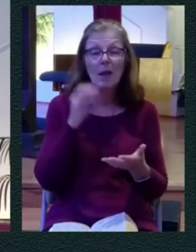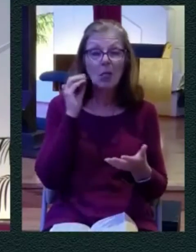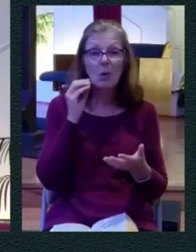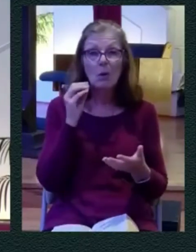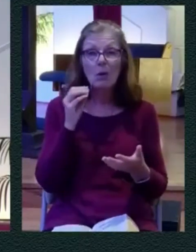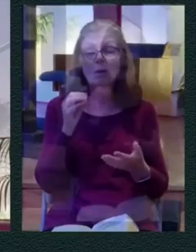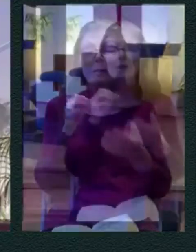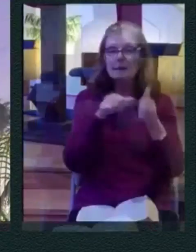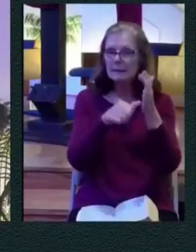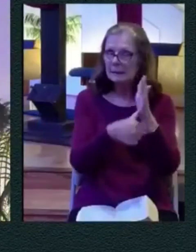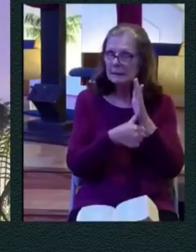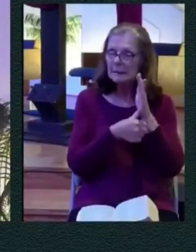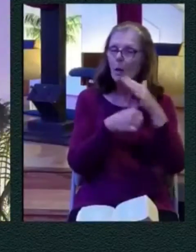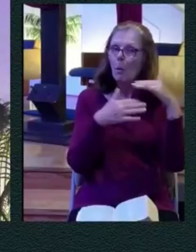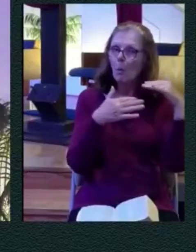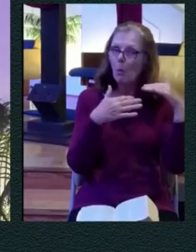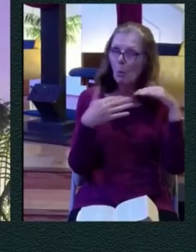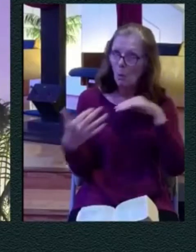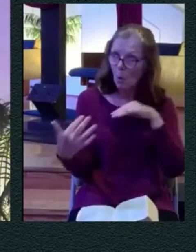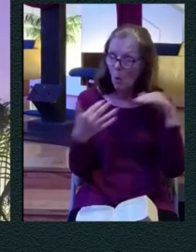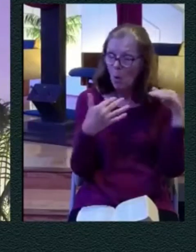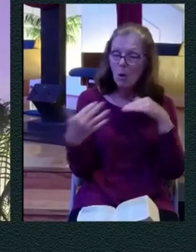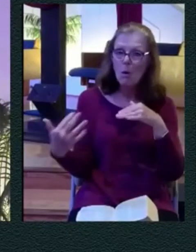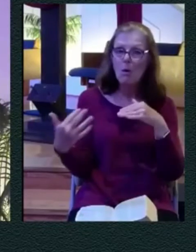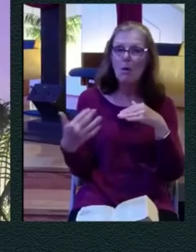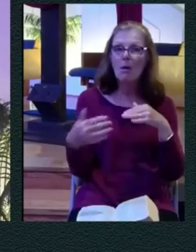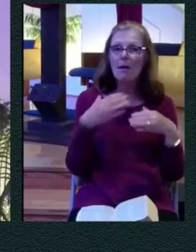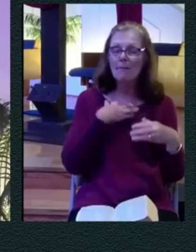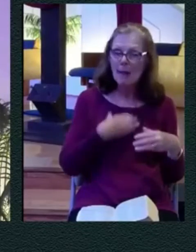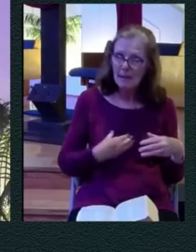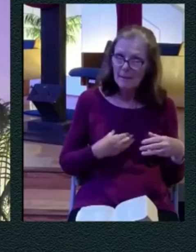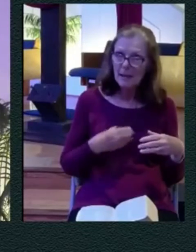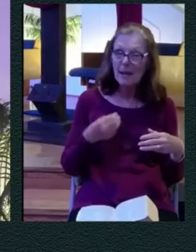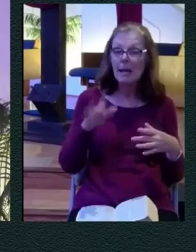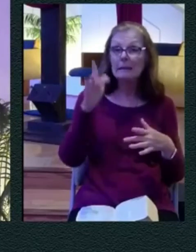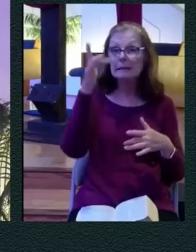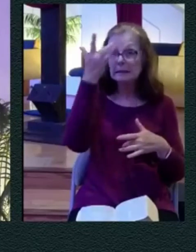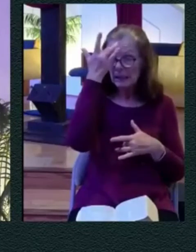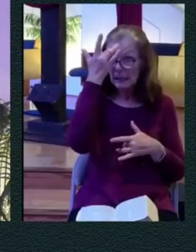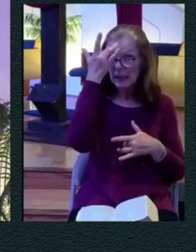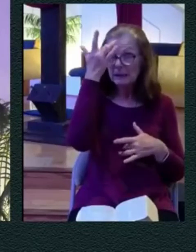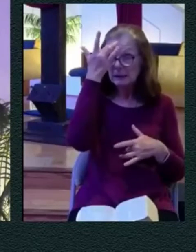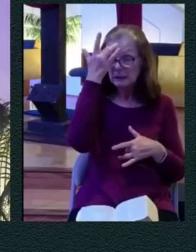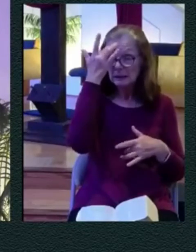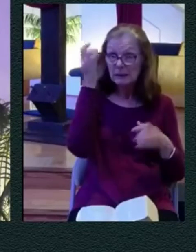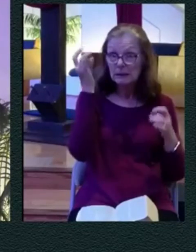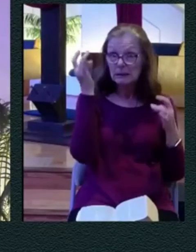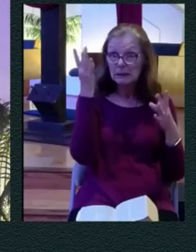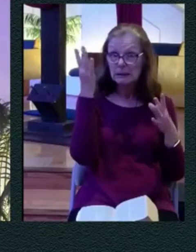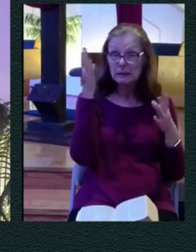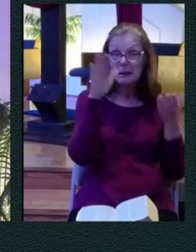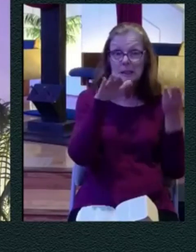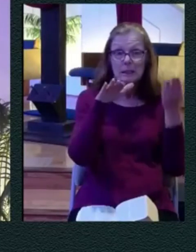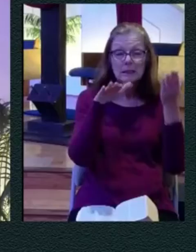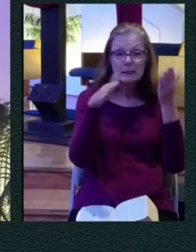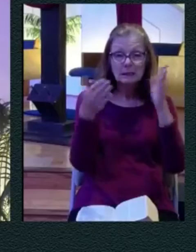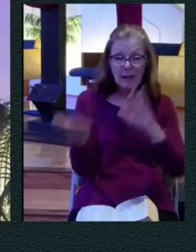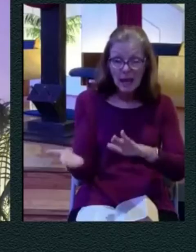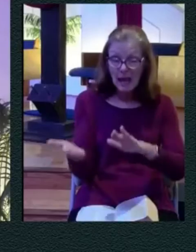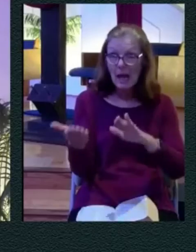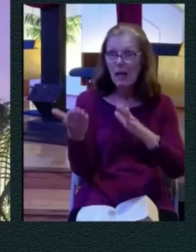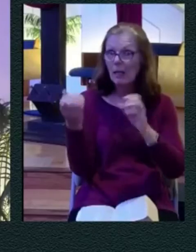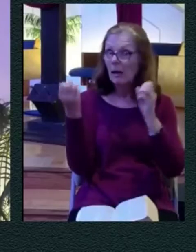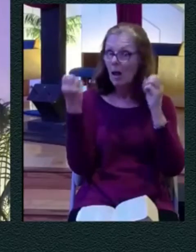war and famine and pestilence and death by pestilence and wild